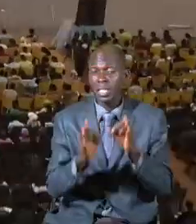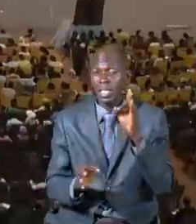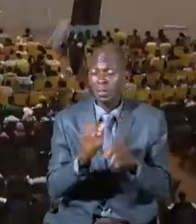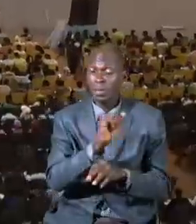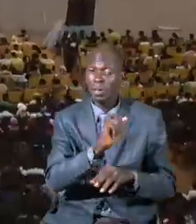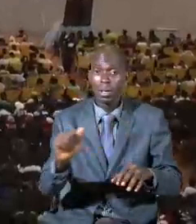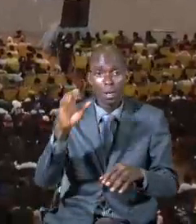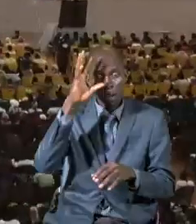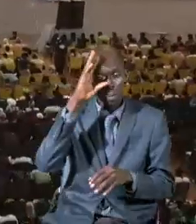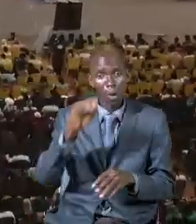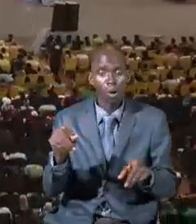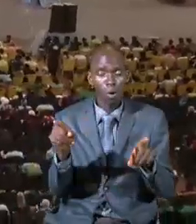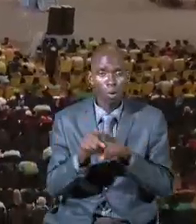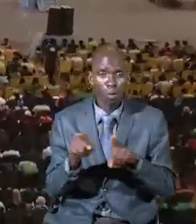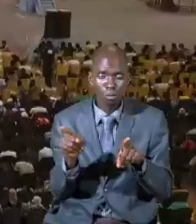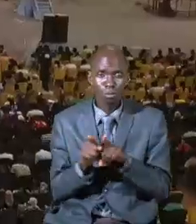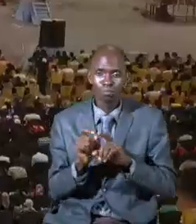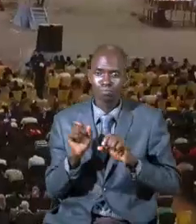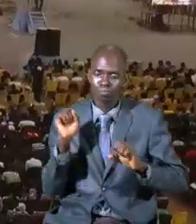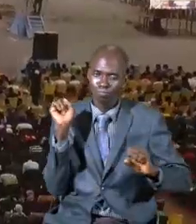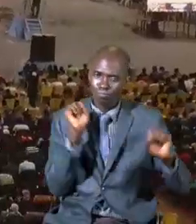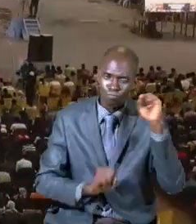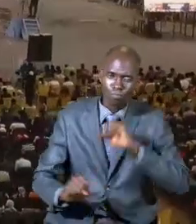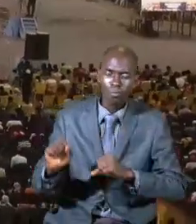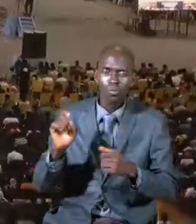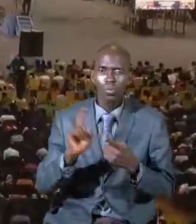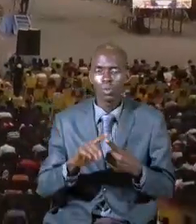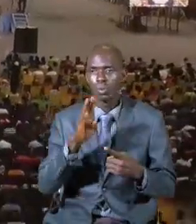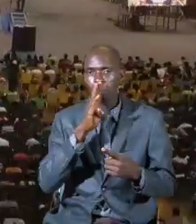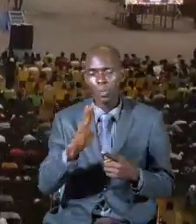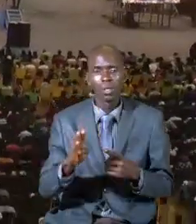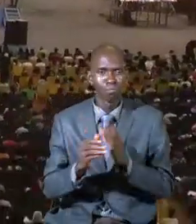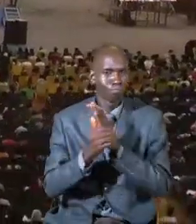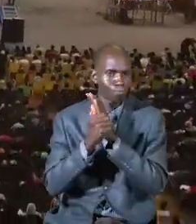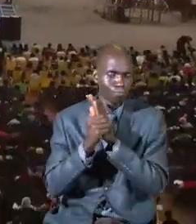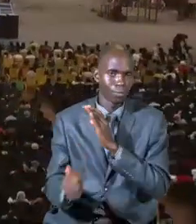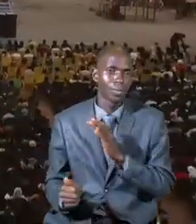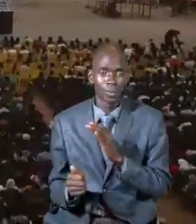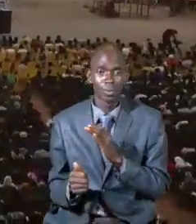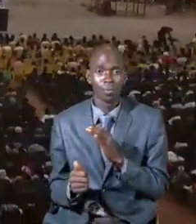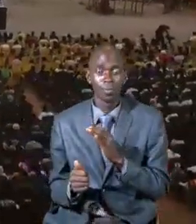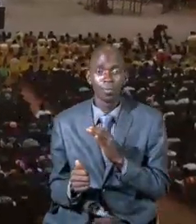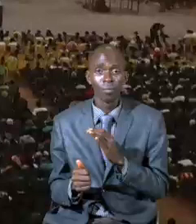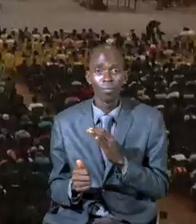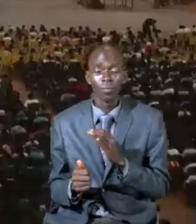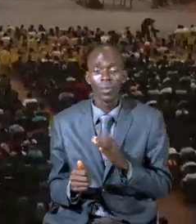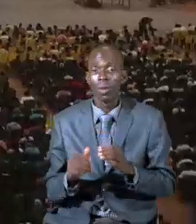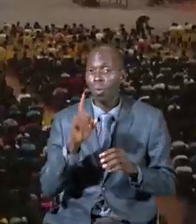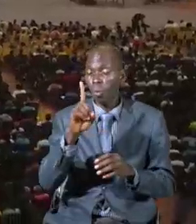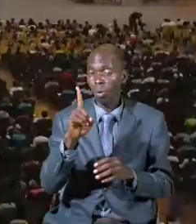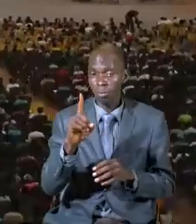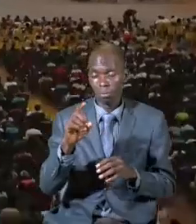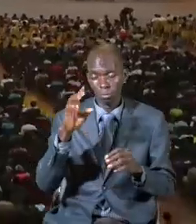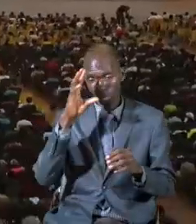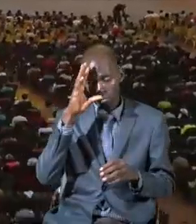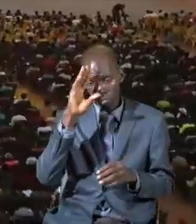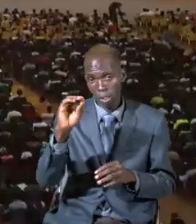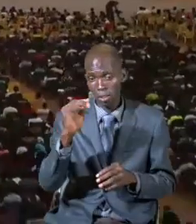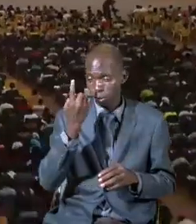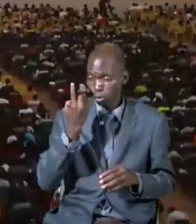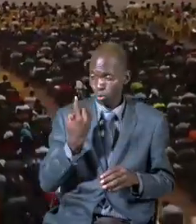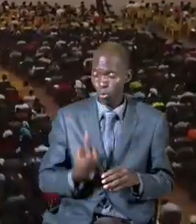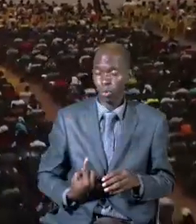for masteries. You see that plural? A man, one single man, striving for masteries. Is,